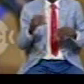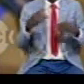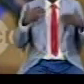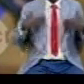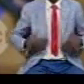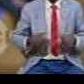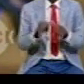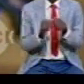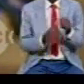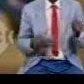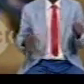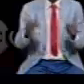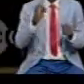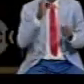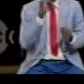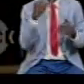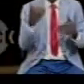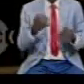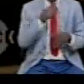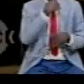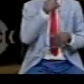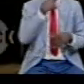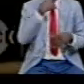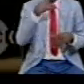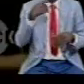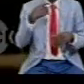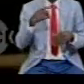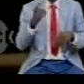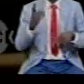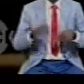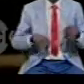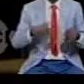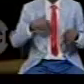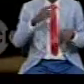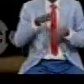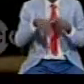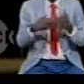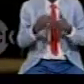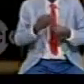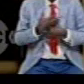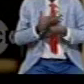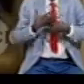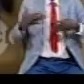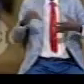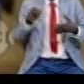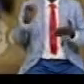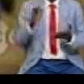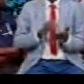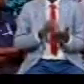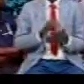totally dried. So I don't feel anything again. Even the swallow leg, everything gone. So I keep God in